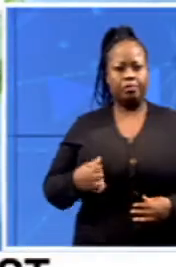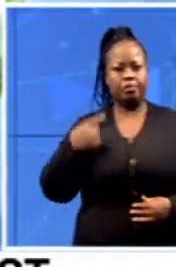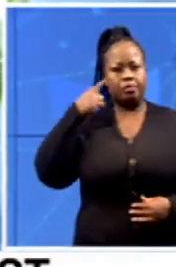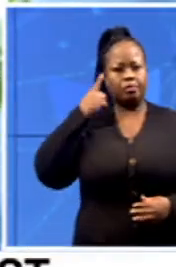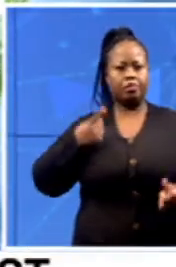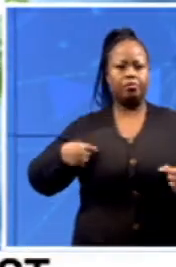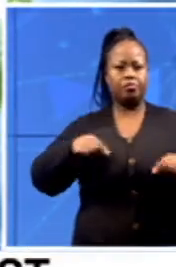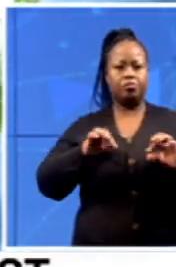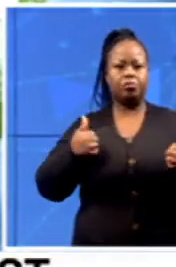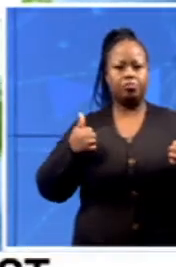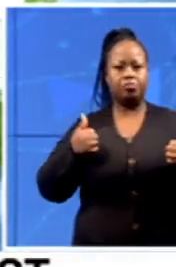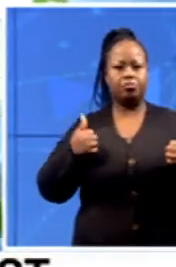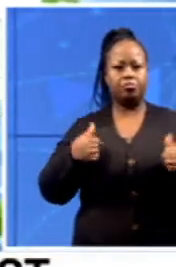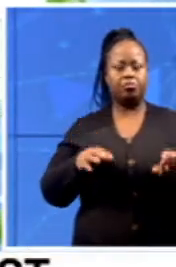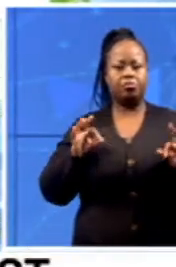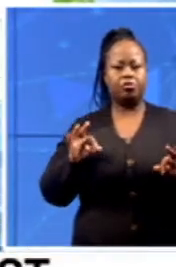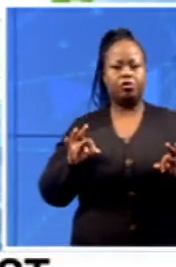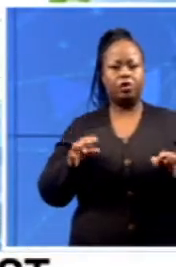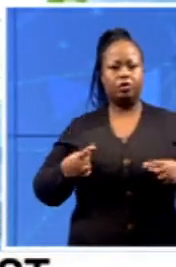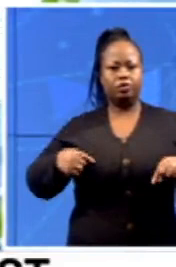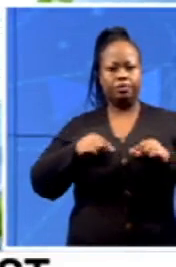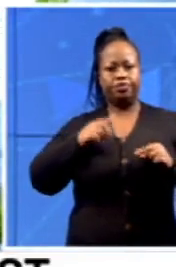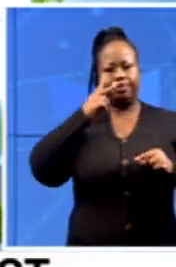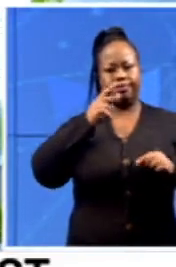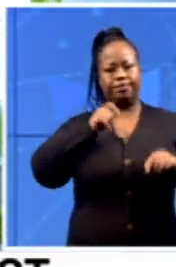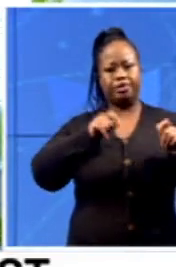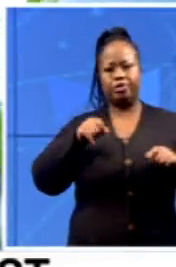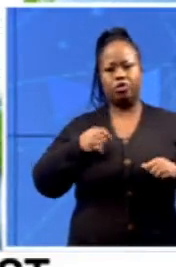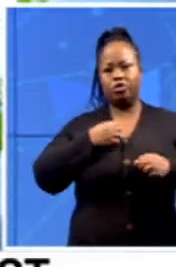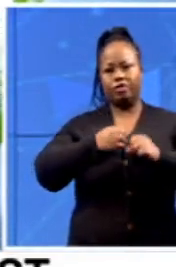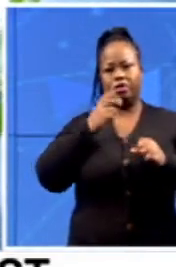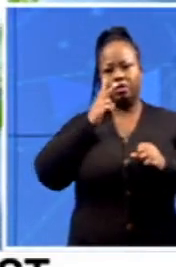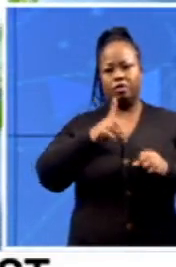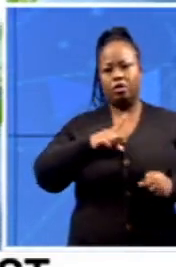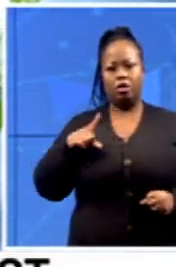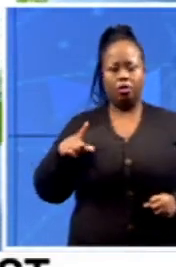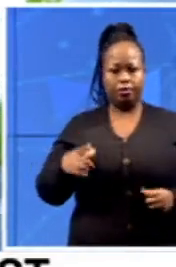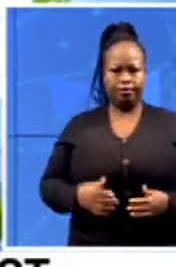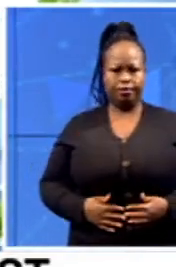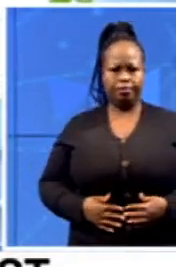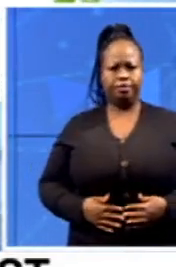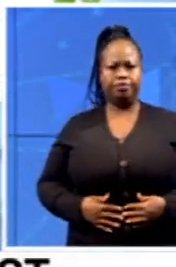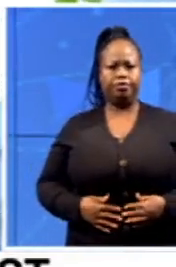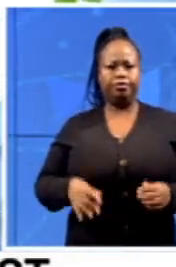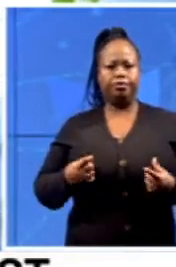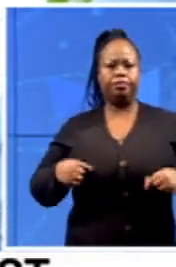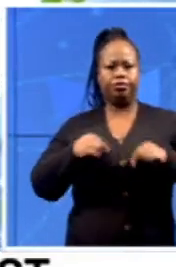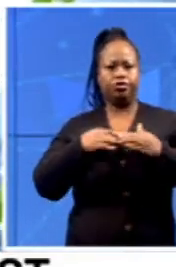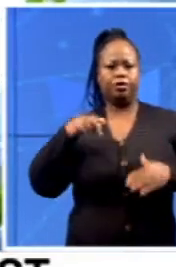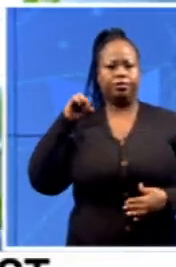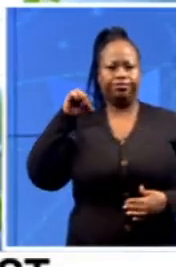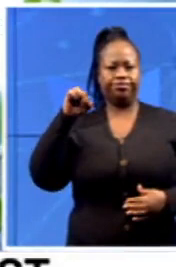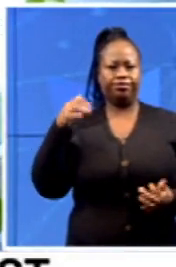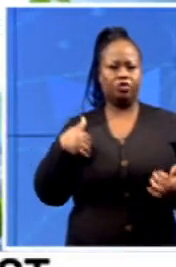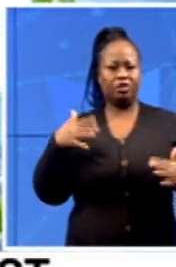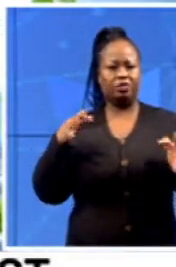today is very great and a great milestone to see people that we haven't seen in a while and to kickstart Indaba in such